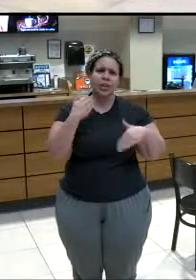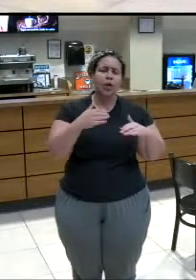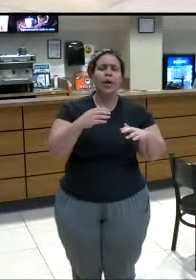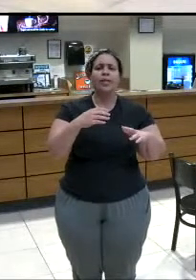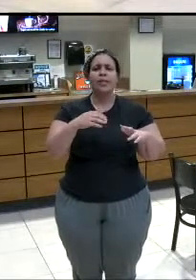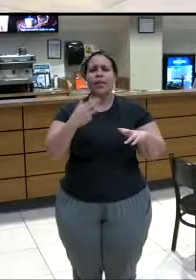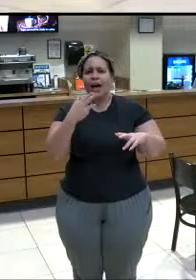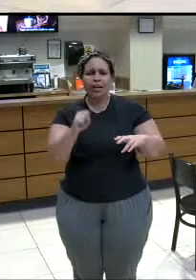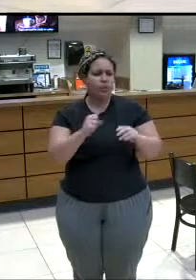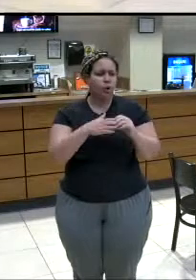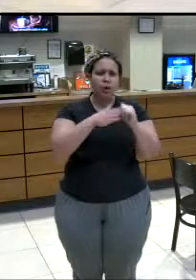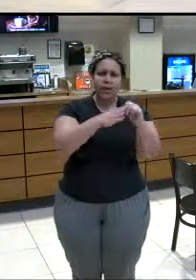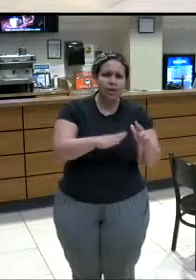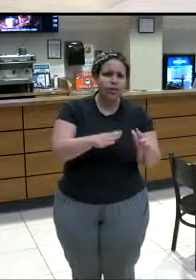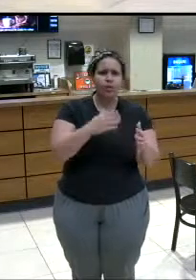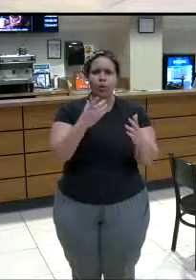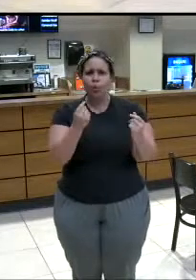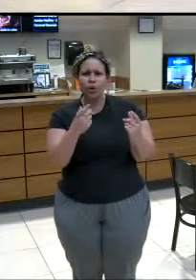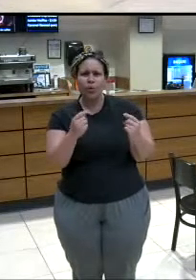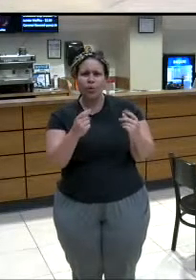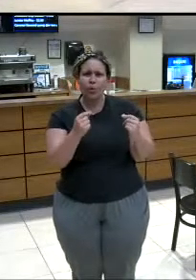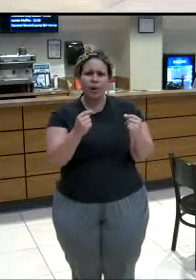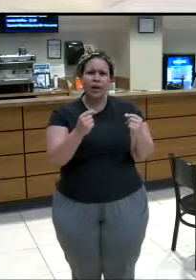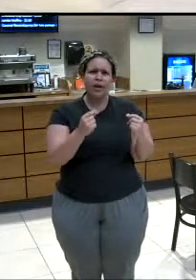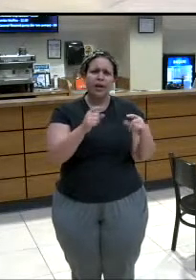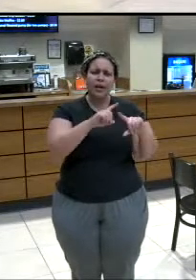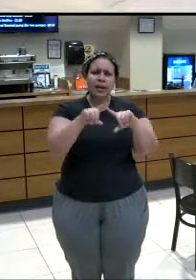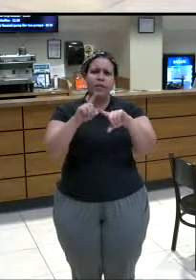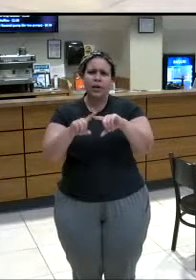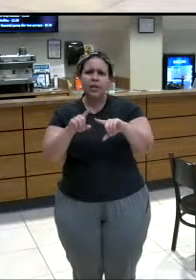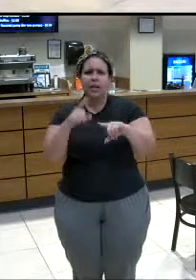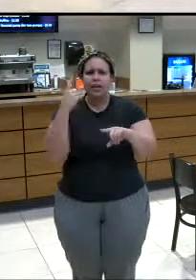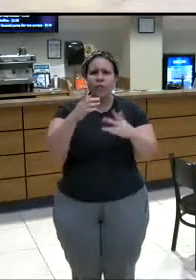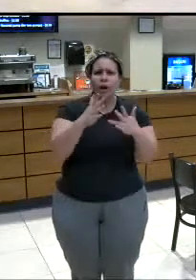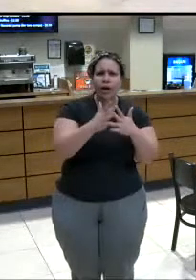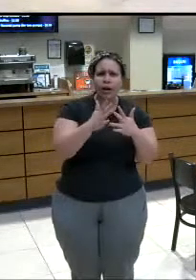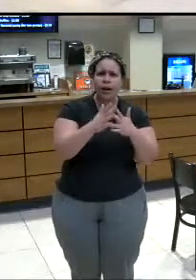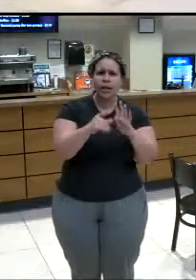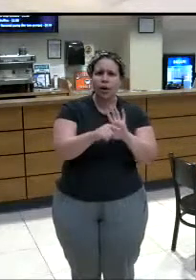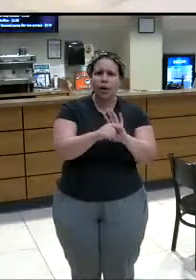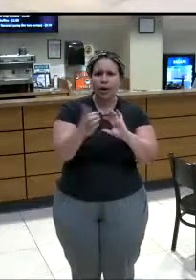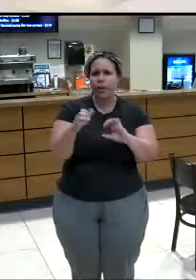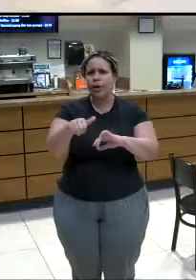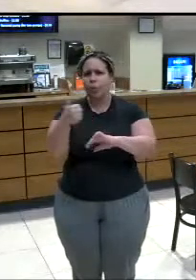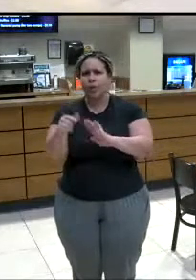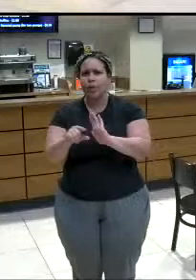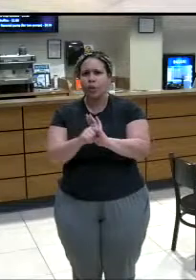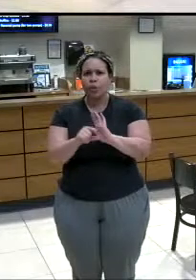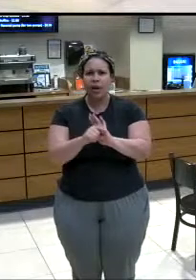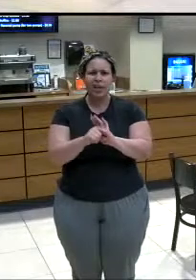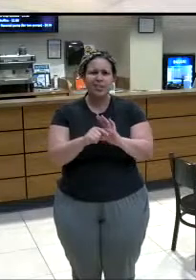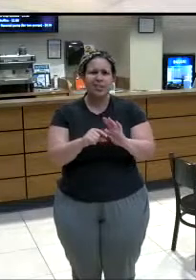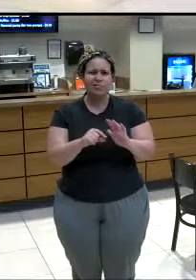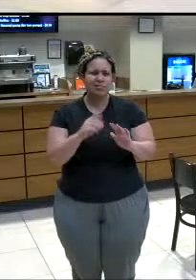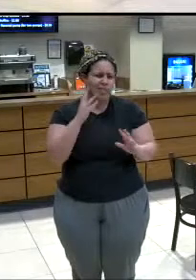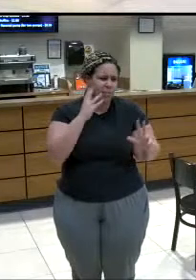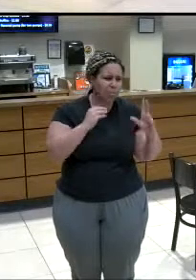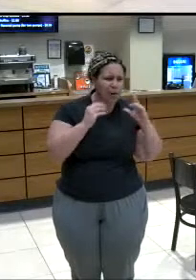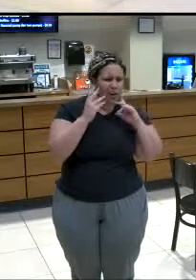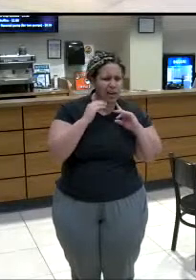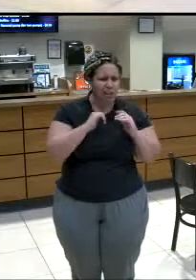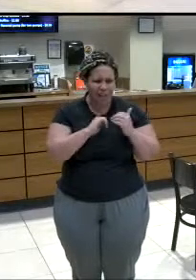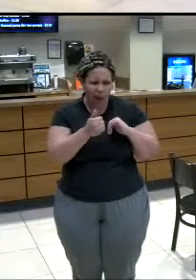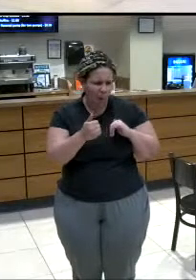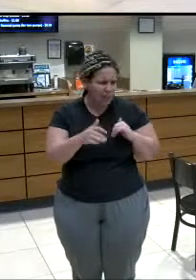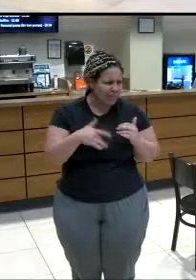leaders. What are you doing differently in ninth grade than you're doing with other grades? And what was that like 5 or 7 years